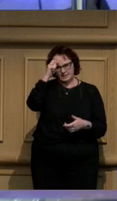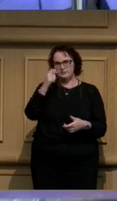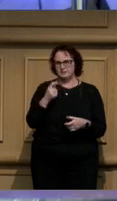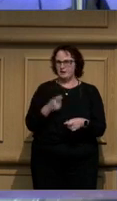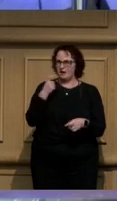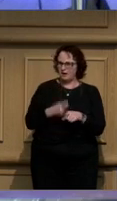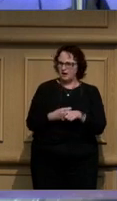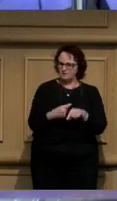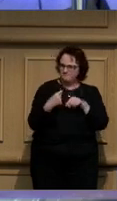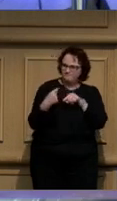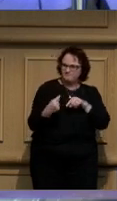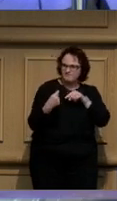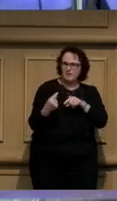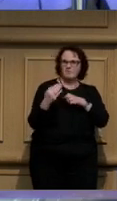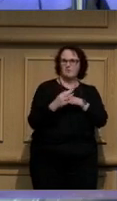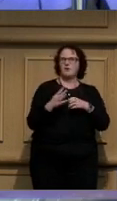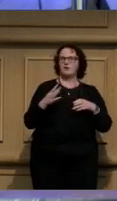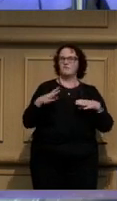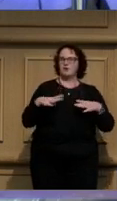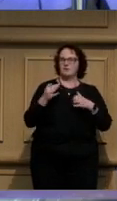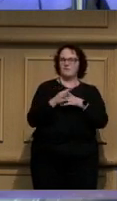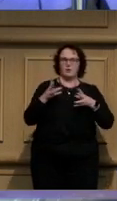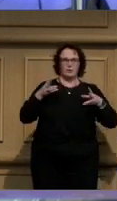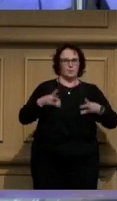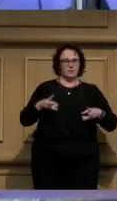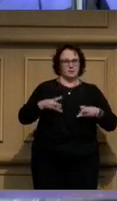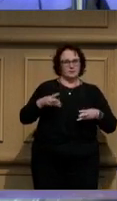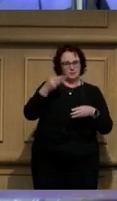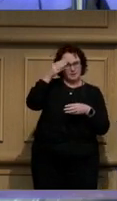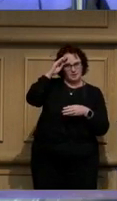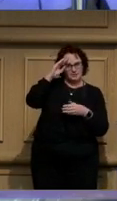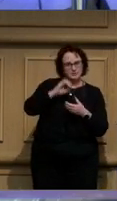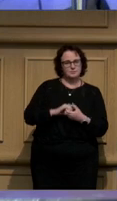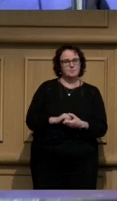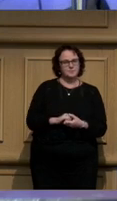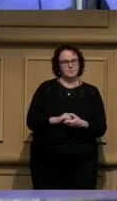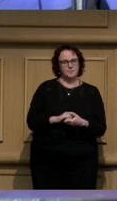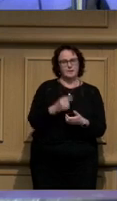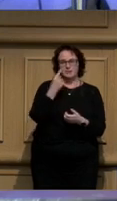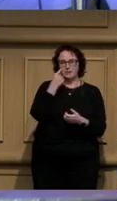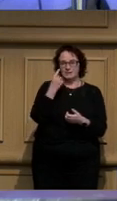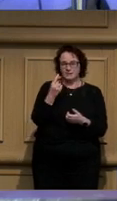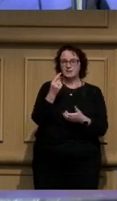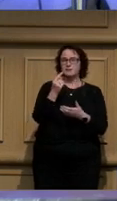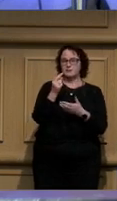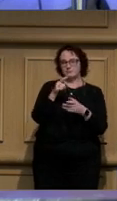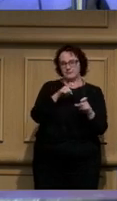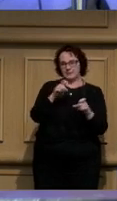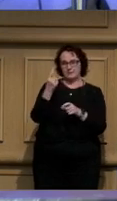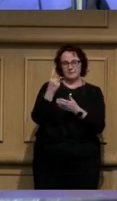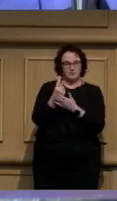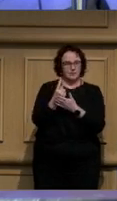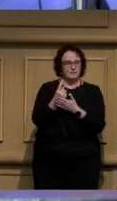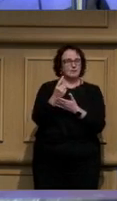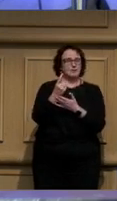for the women in this country, and we must really guard these freedoms because, as you can see, in certain parts of the world, these freedoms